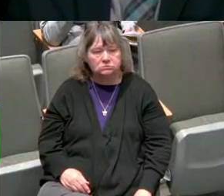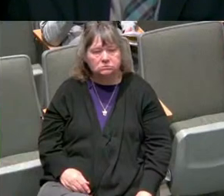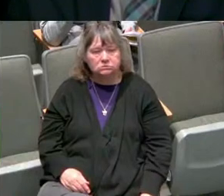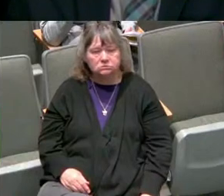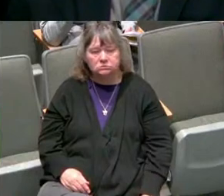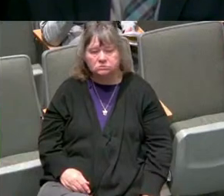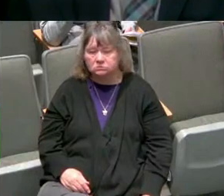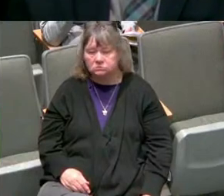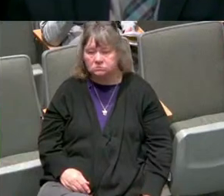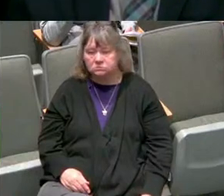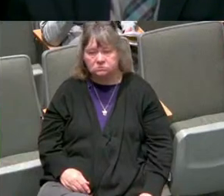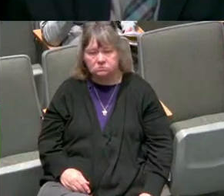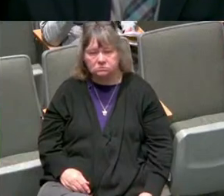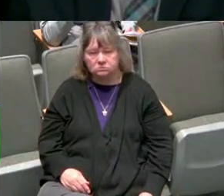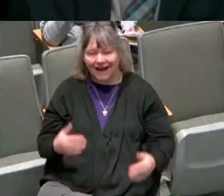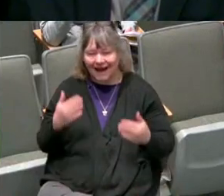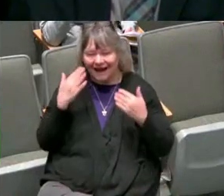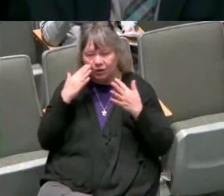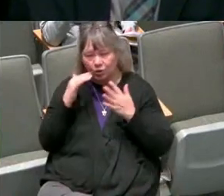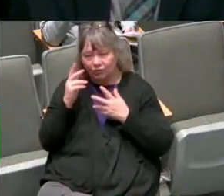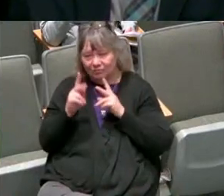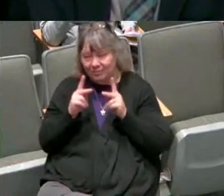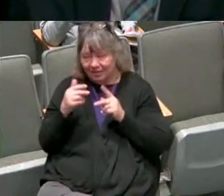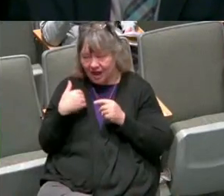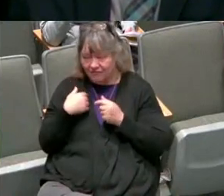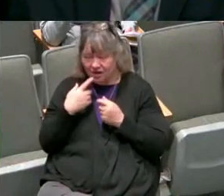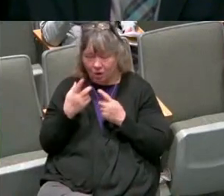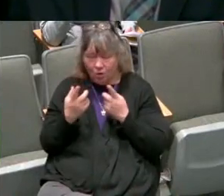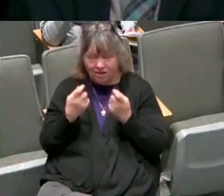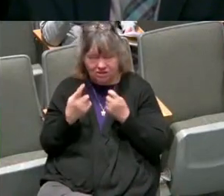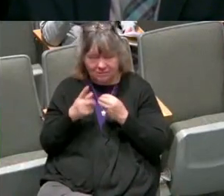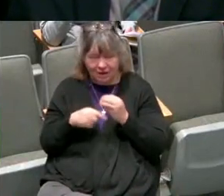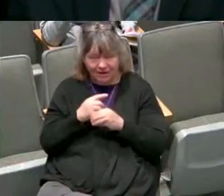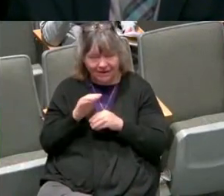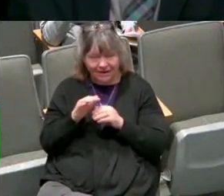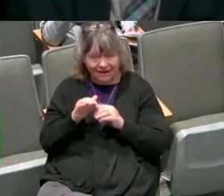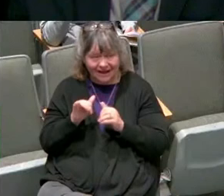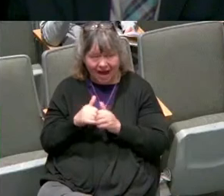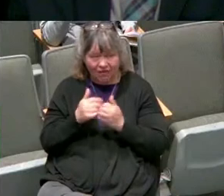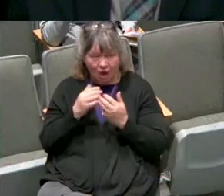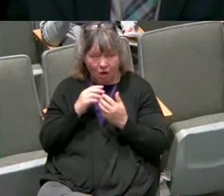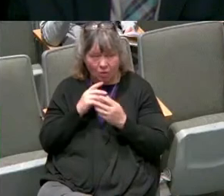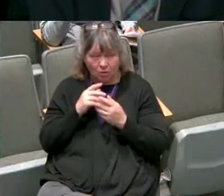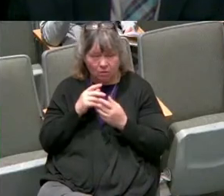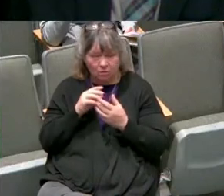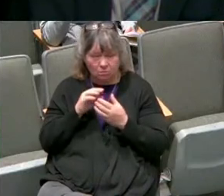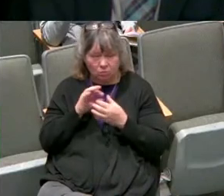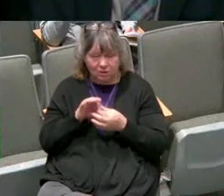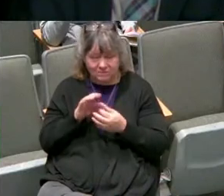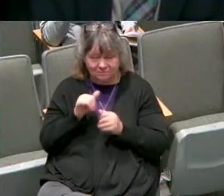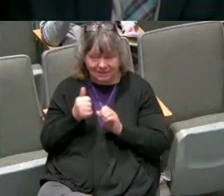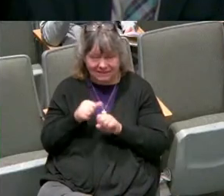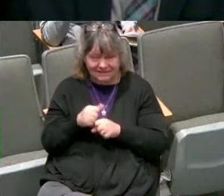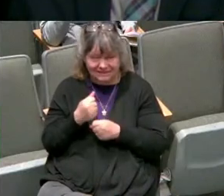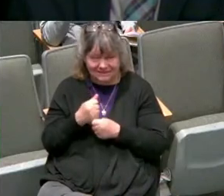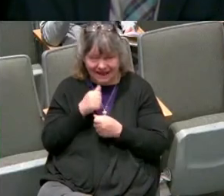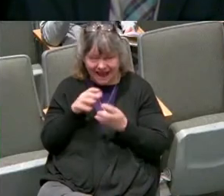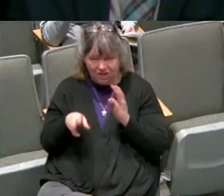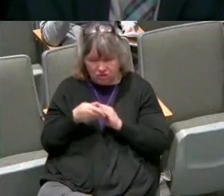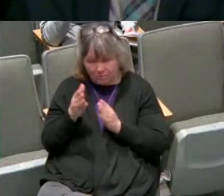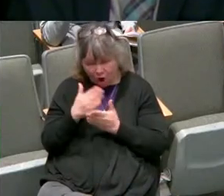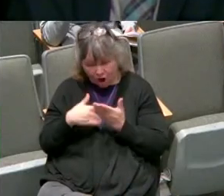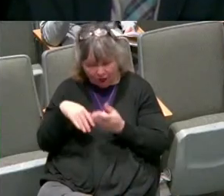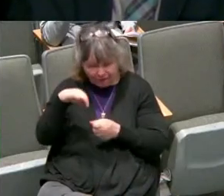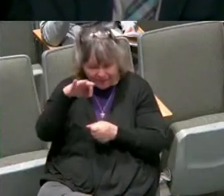okay I don't know if people might have questions about about how that works would that mean that that extra part would be on the